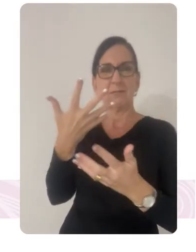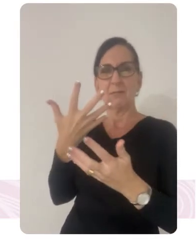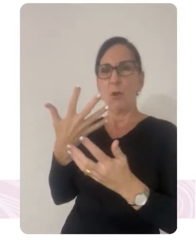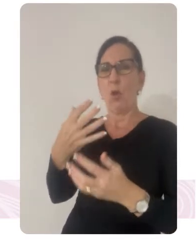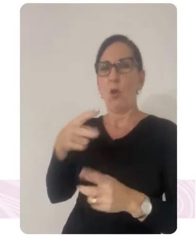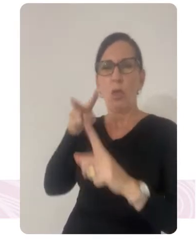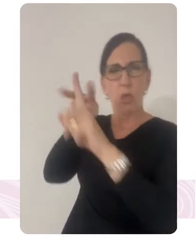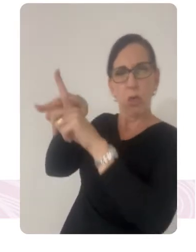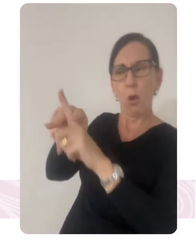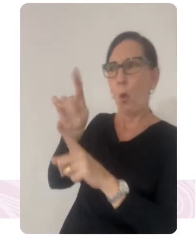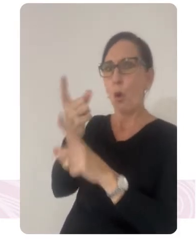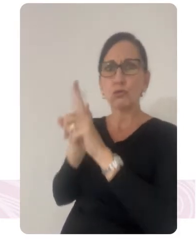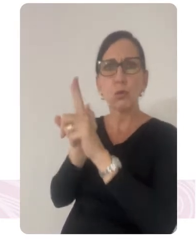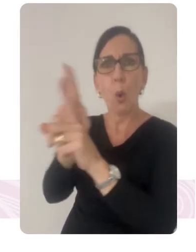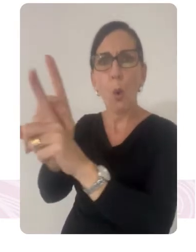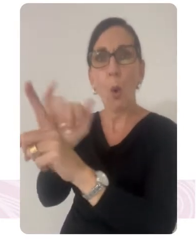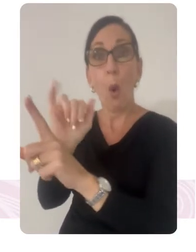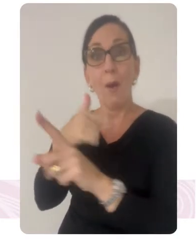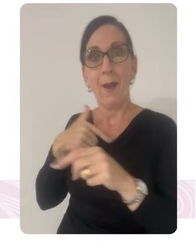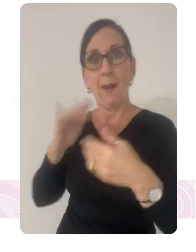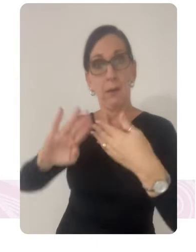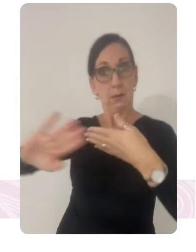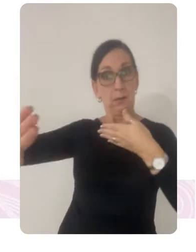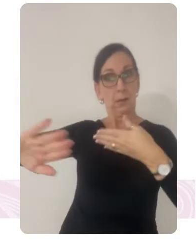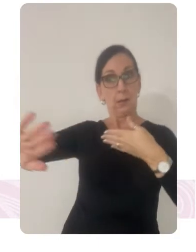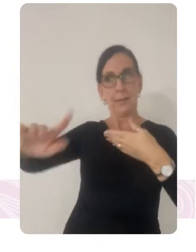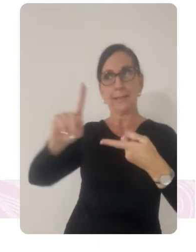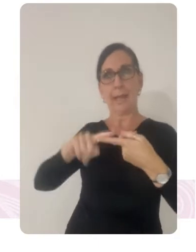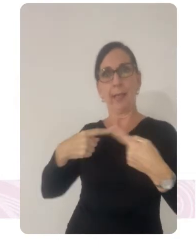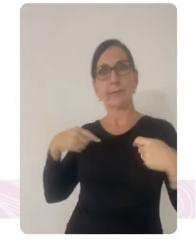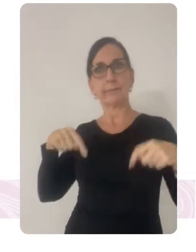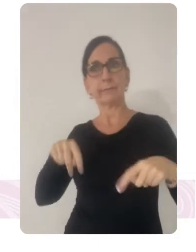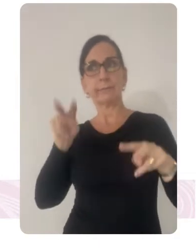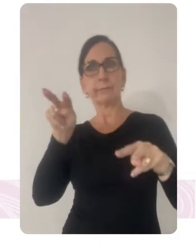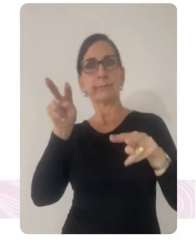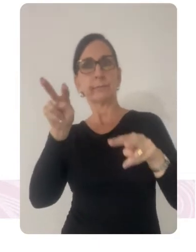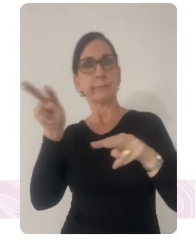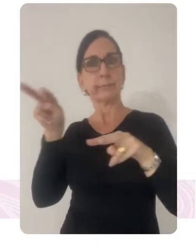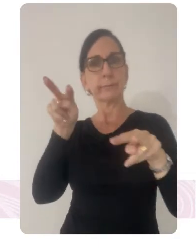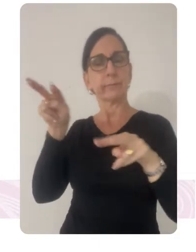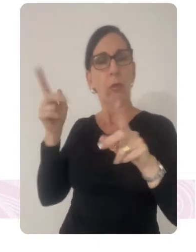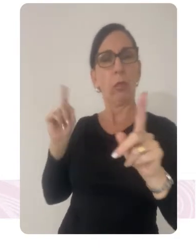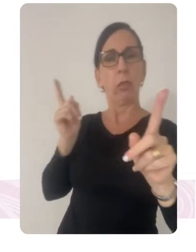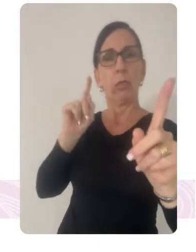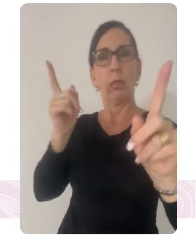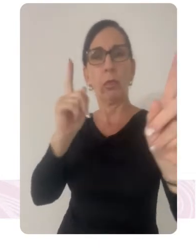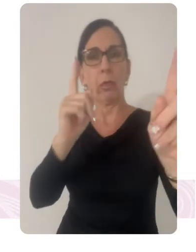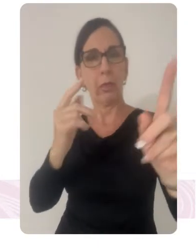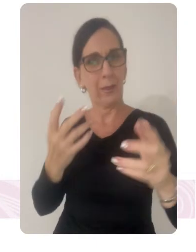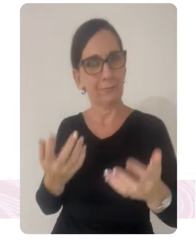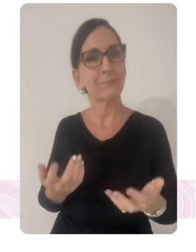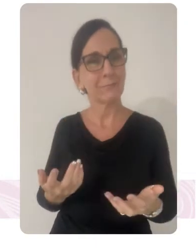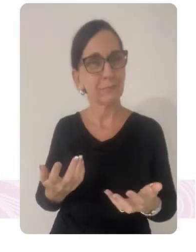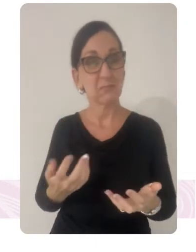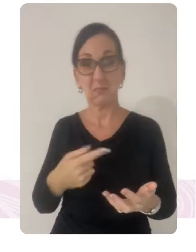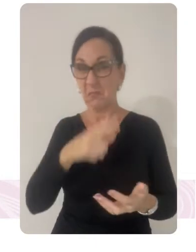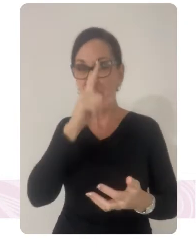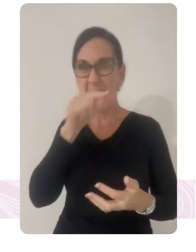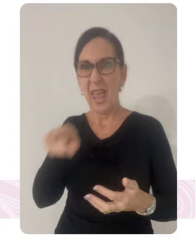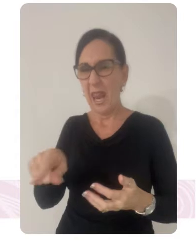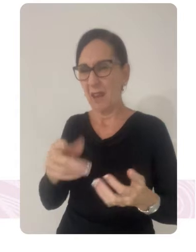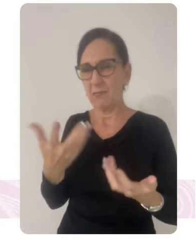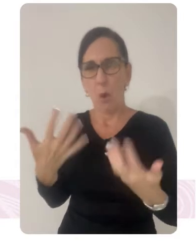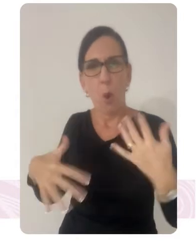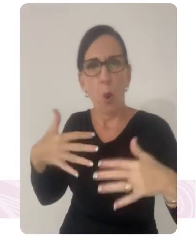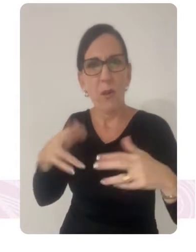stalk, or make their presence known while staying conspicuously outside protection order boundaries. They may also